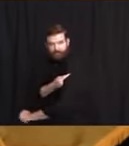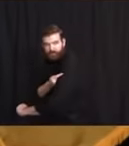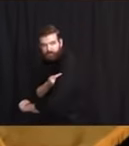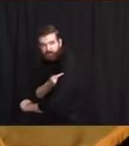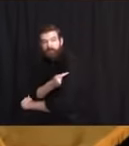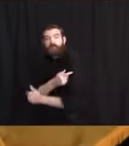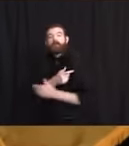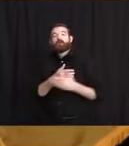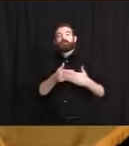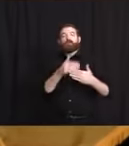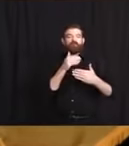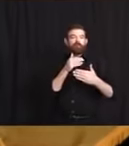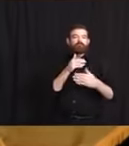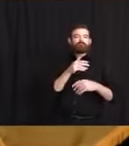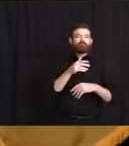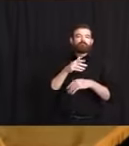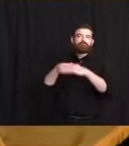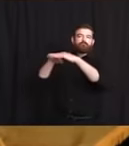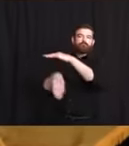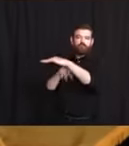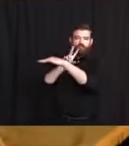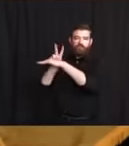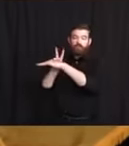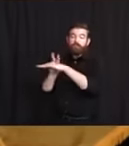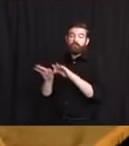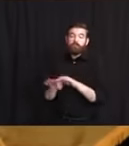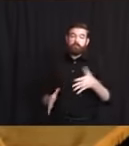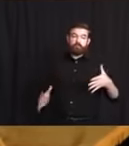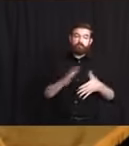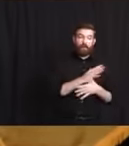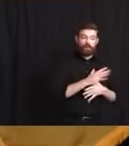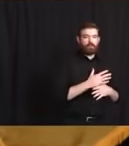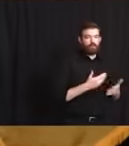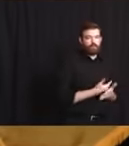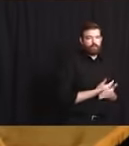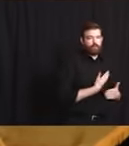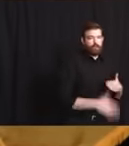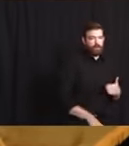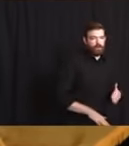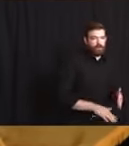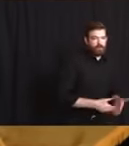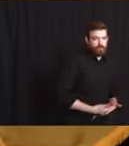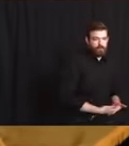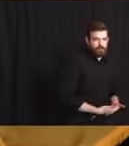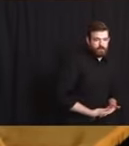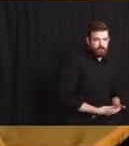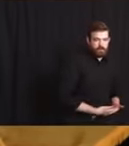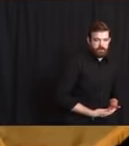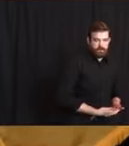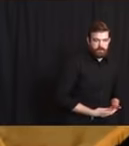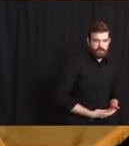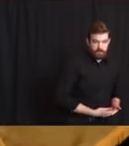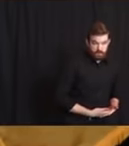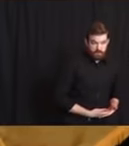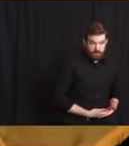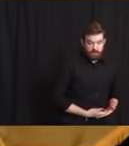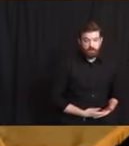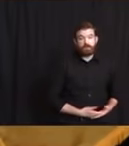possible. Ensuring access to vaccinations is an important part of maintaining the public's